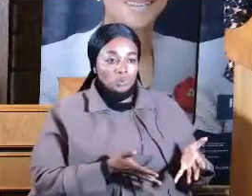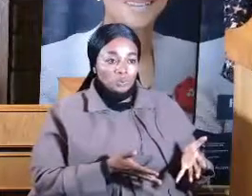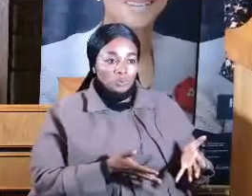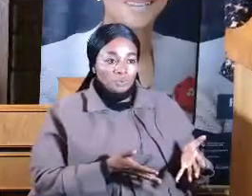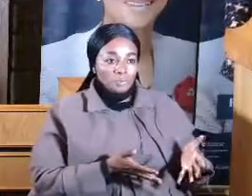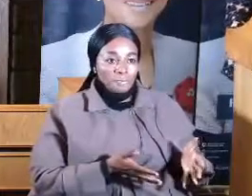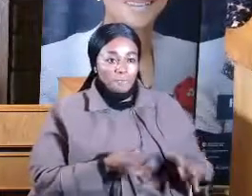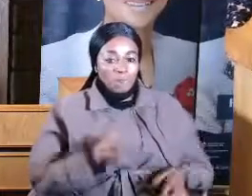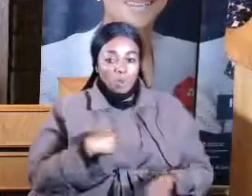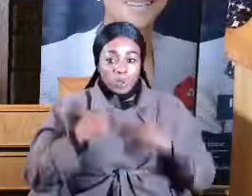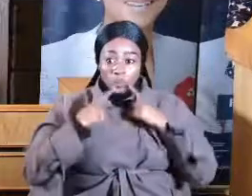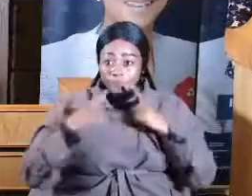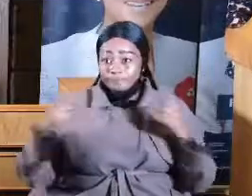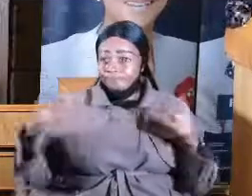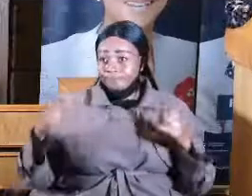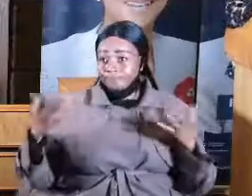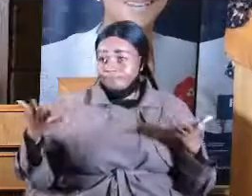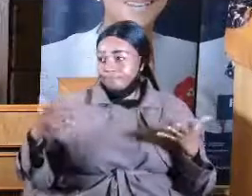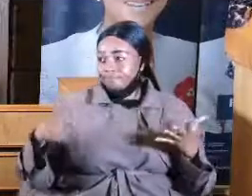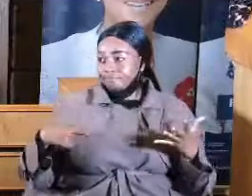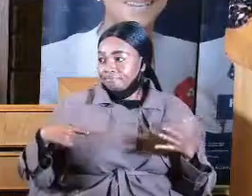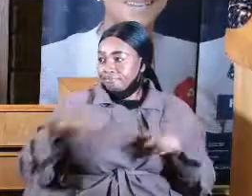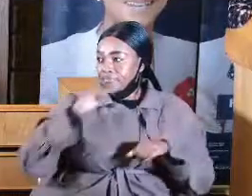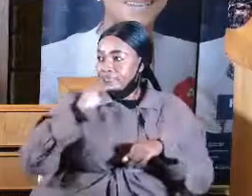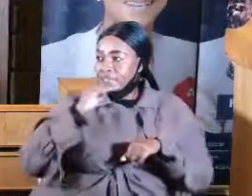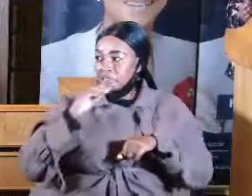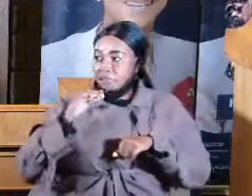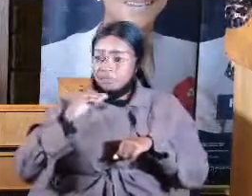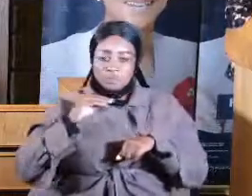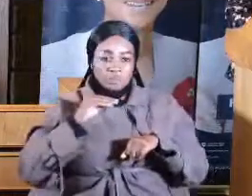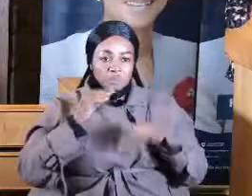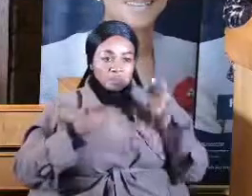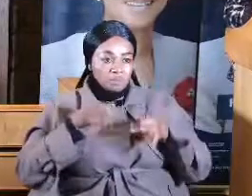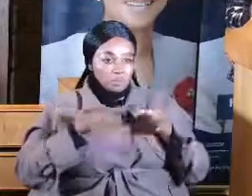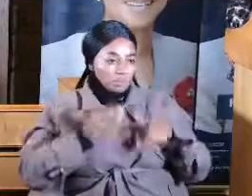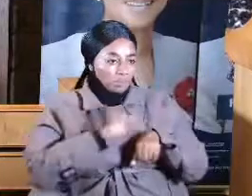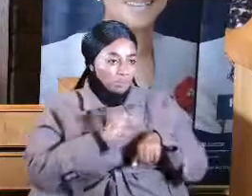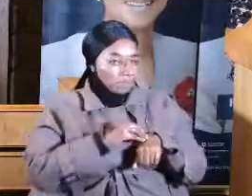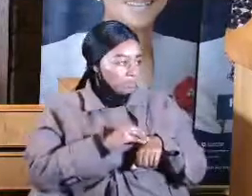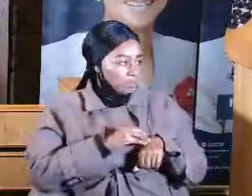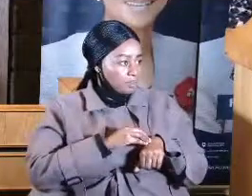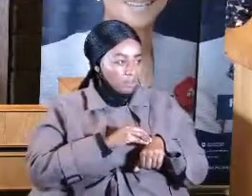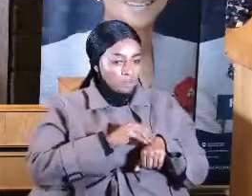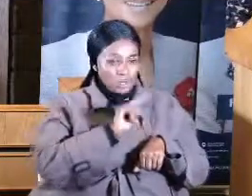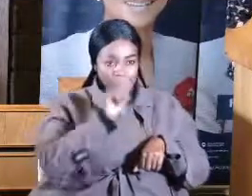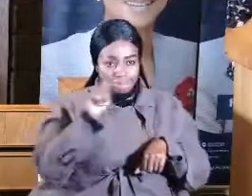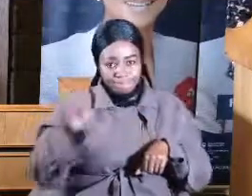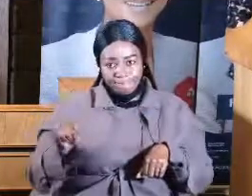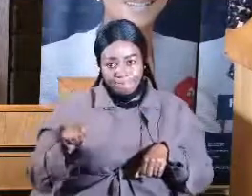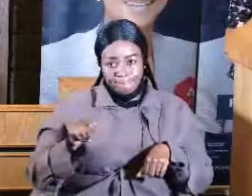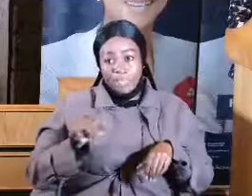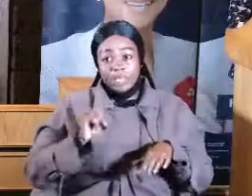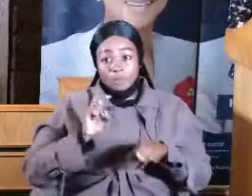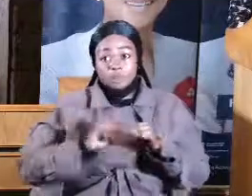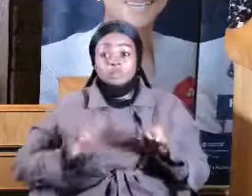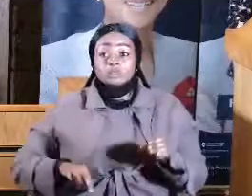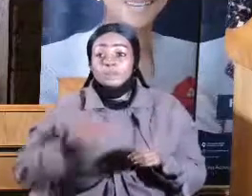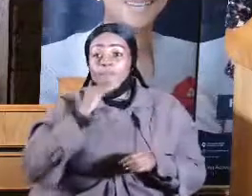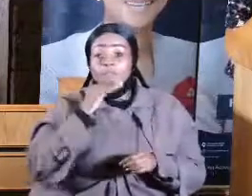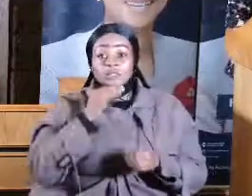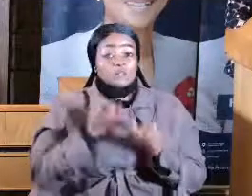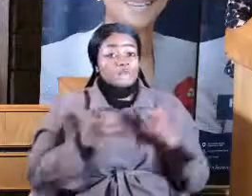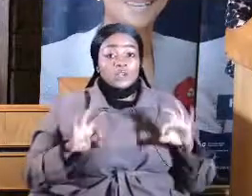When we speak about these issues, we are marked as problematic and we are then ostracized until we eventually leave the space, and this is not true liberation.